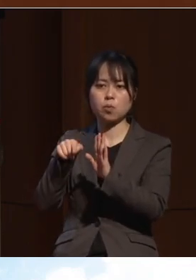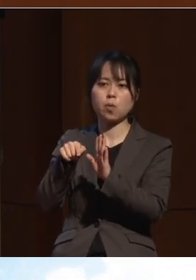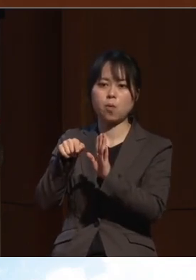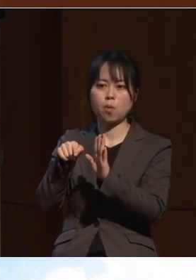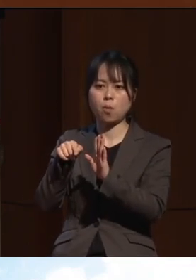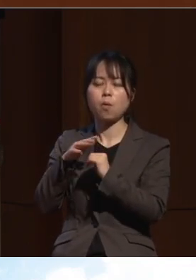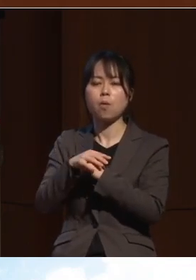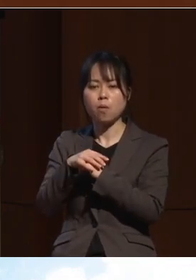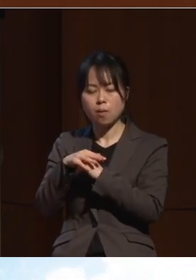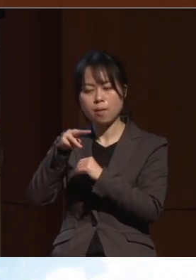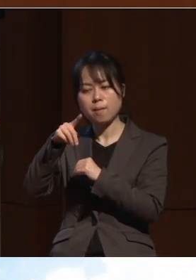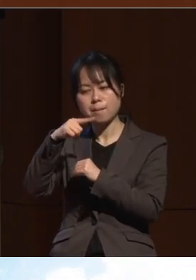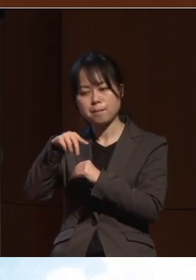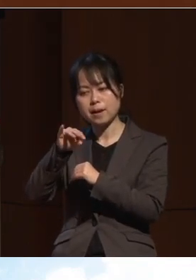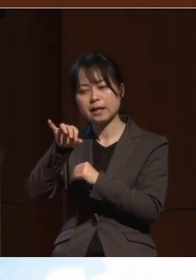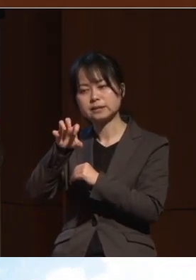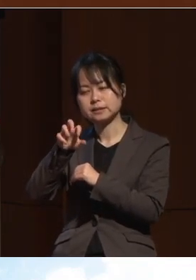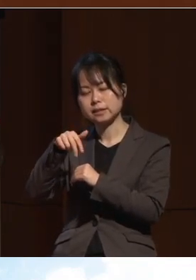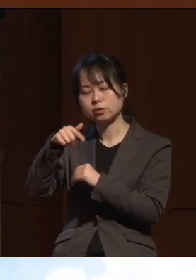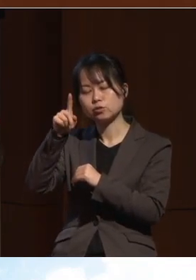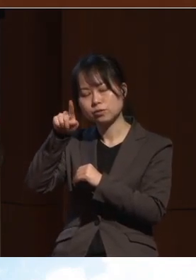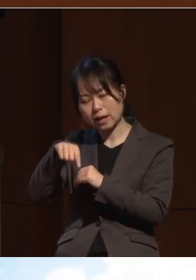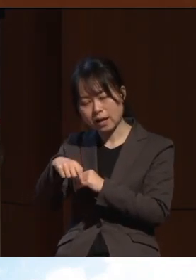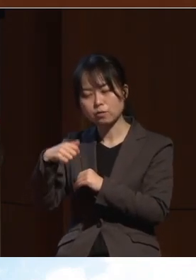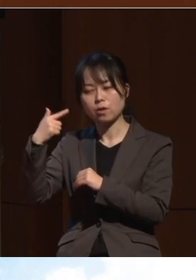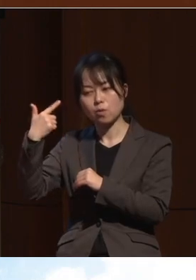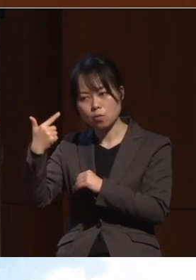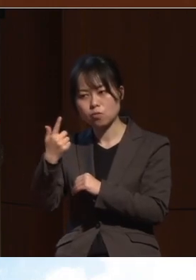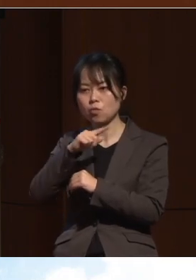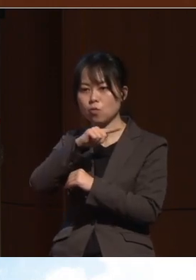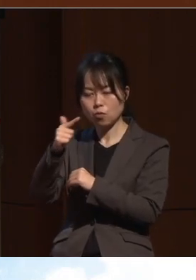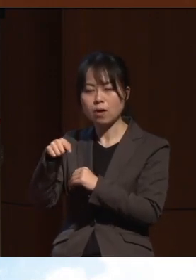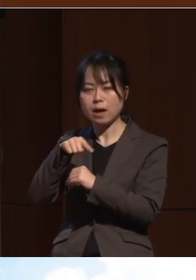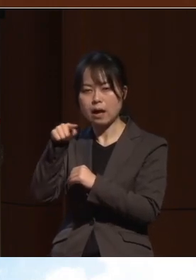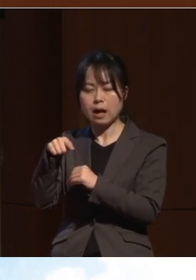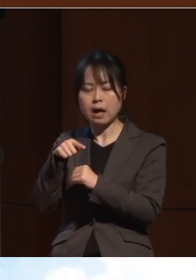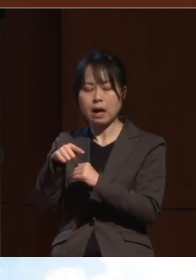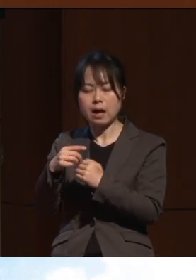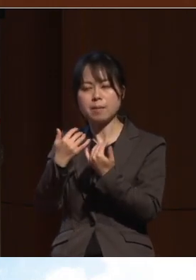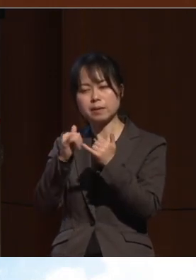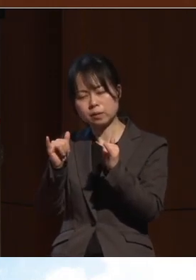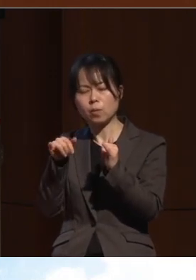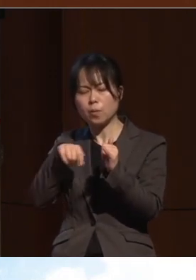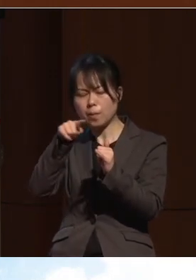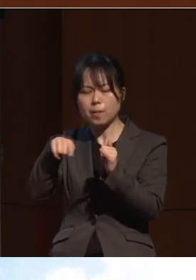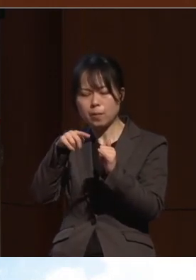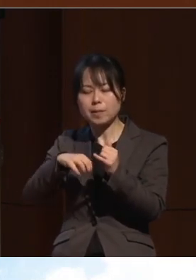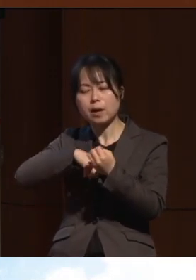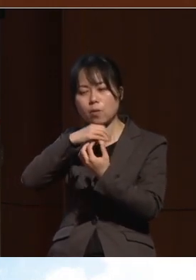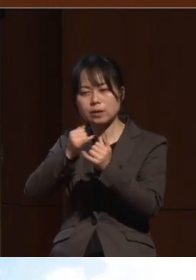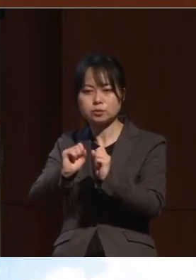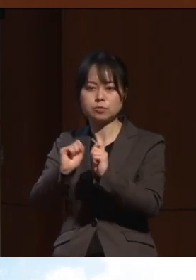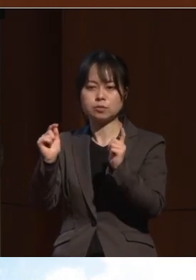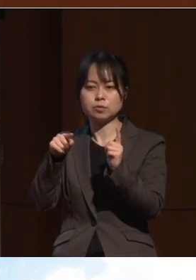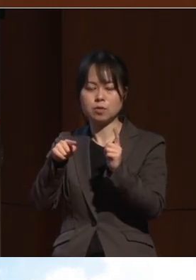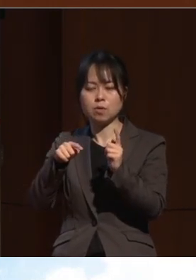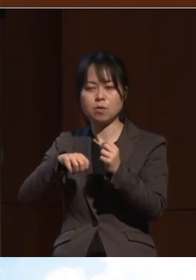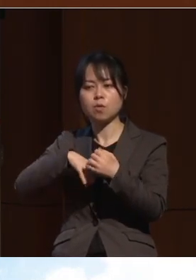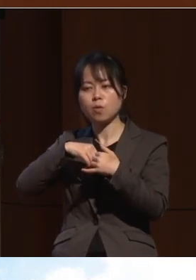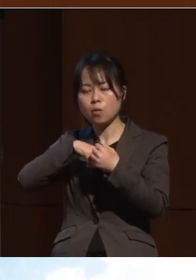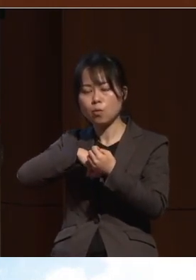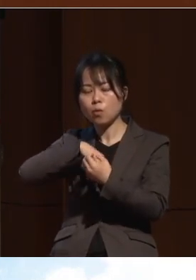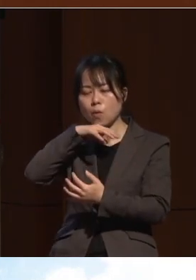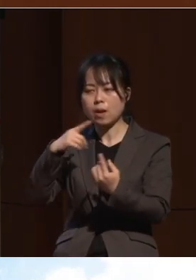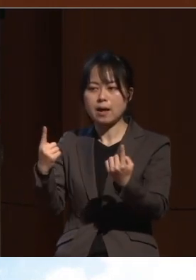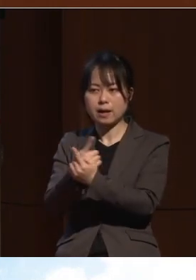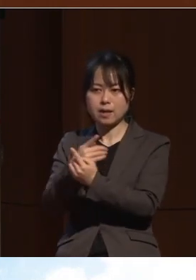example, the populations there are aging very slowly, but if you go to Norfolk, that's in the far east of the UK, the whole of the south coast, and places